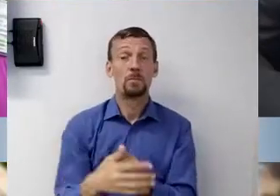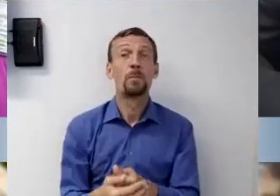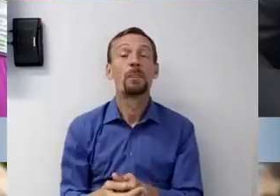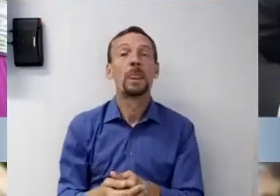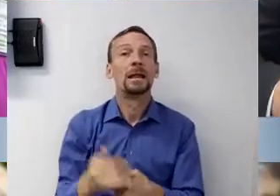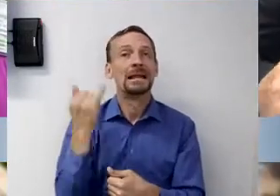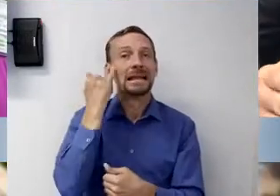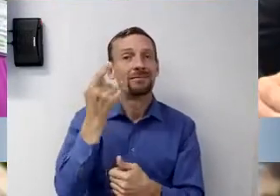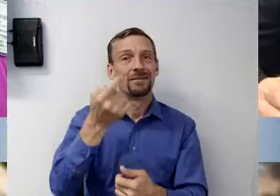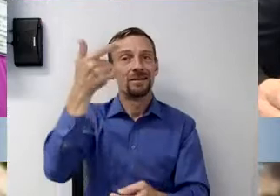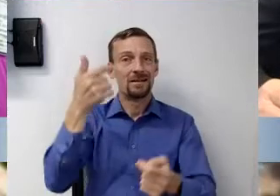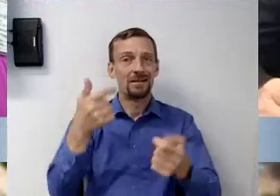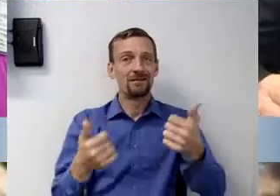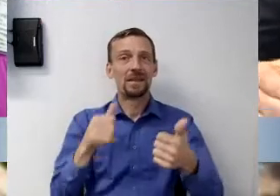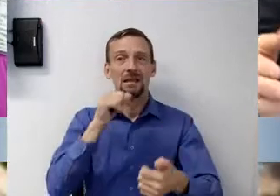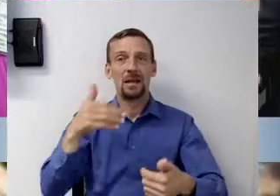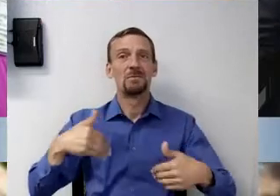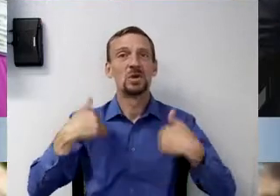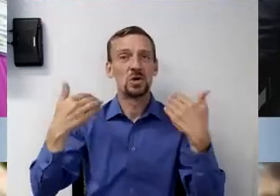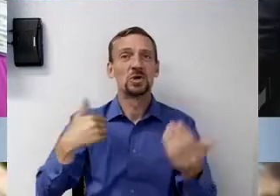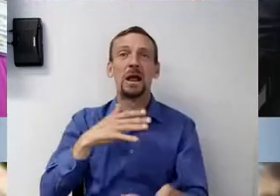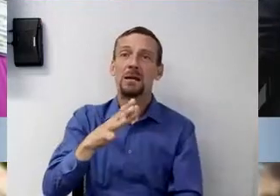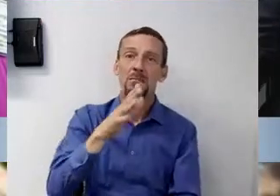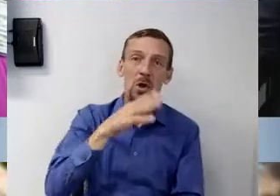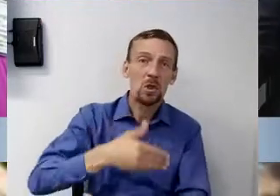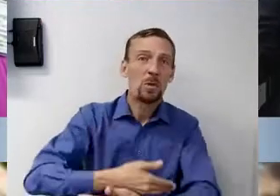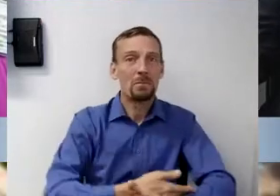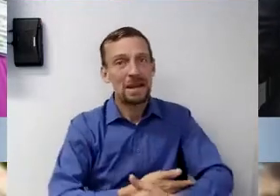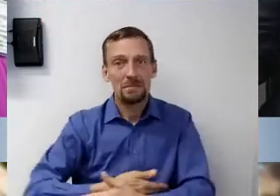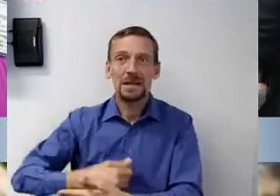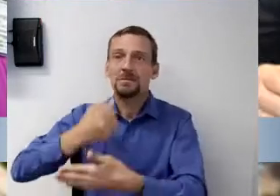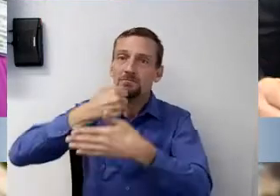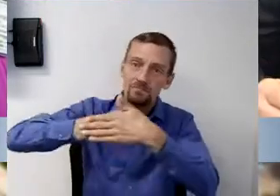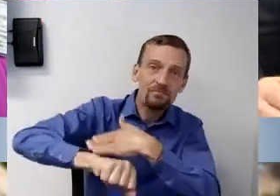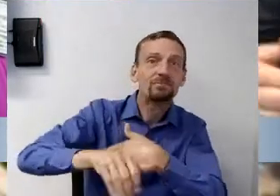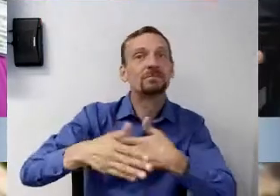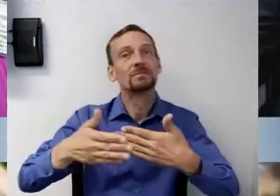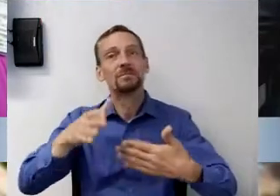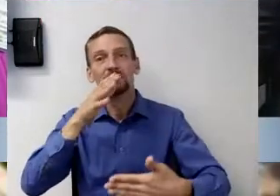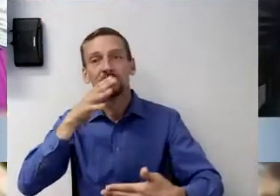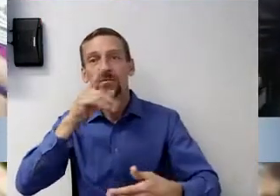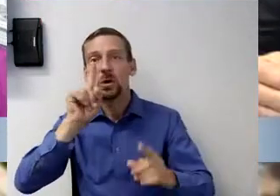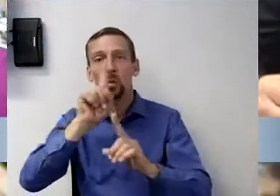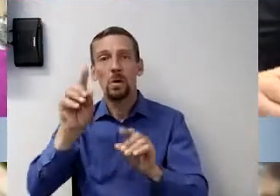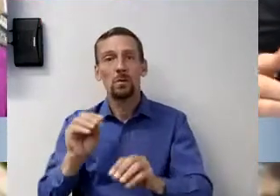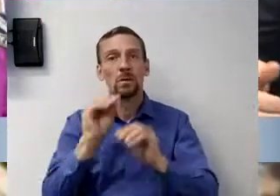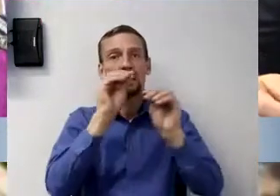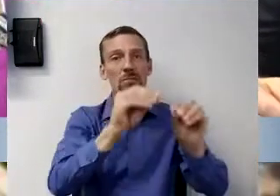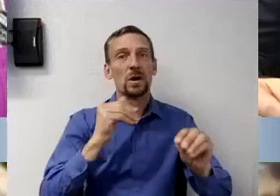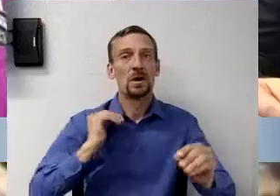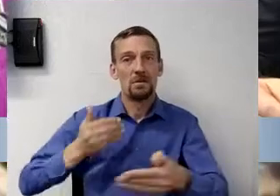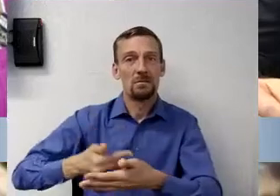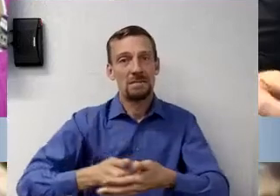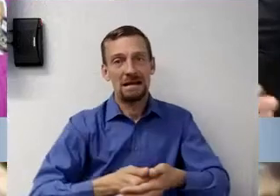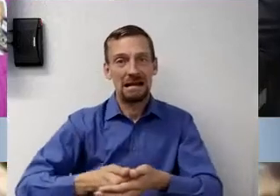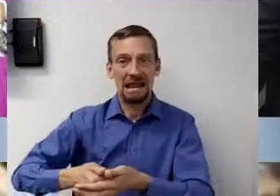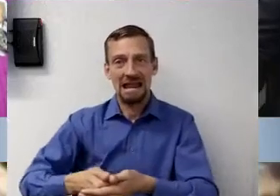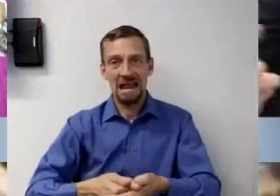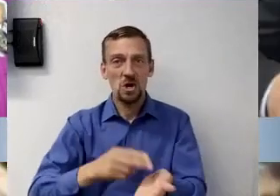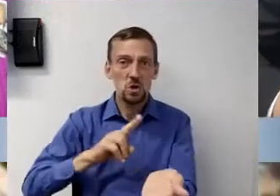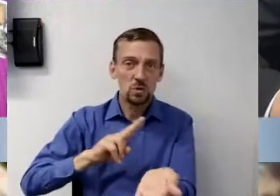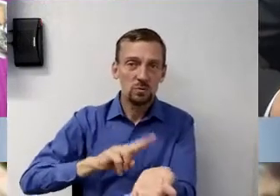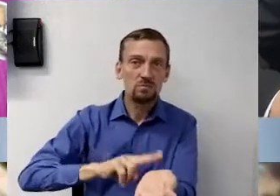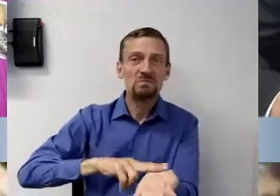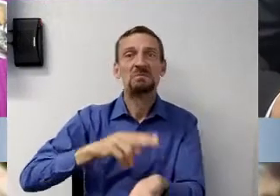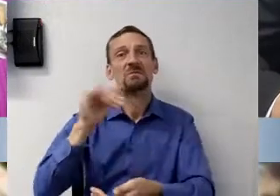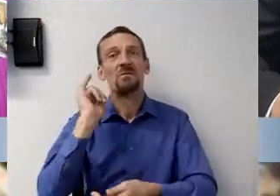exclude maternal child health, so mother, baby, labor and delivery, where we put our pediatric patients, the nursery